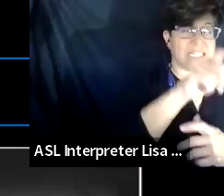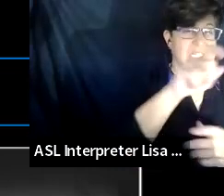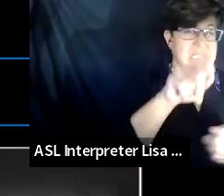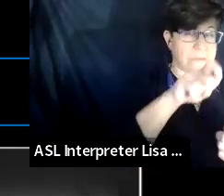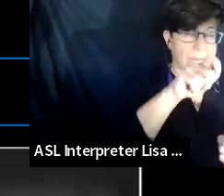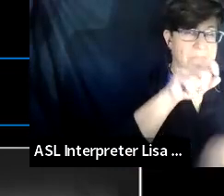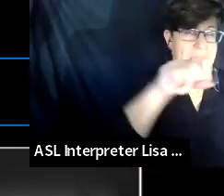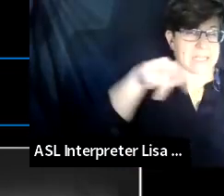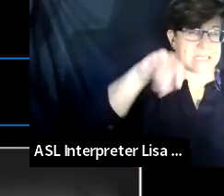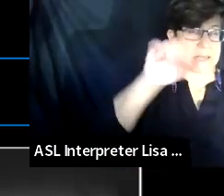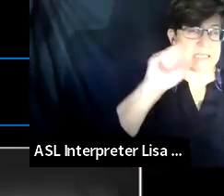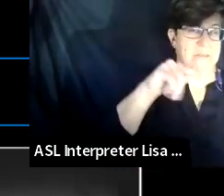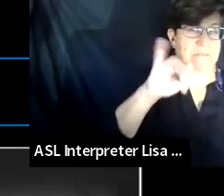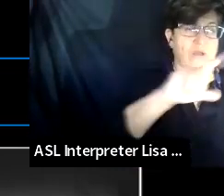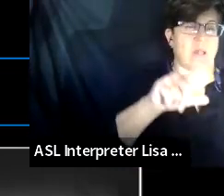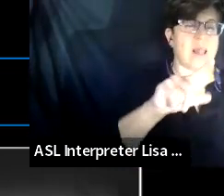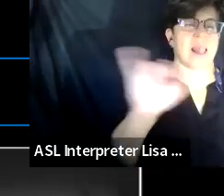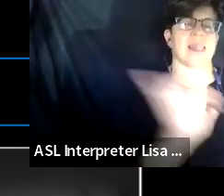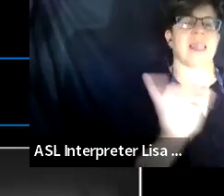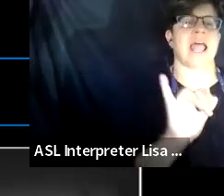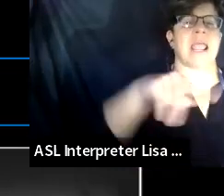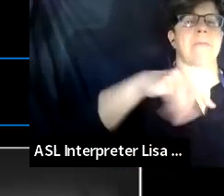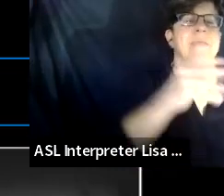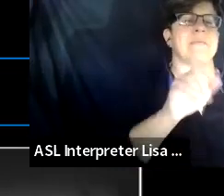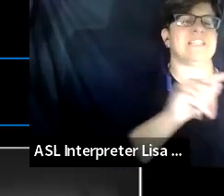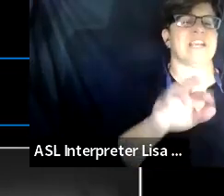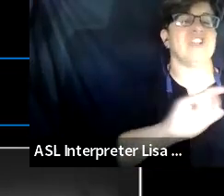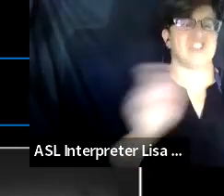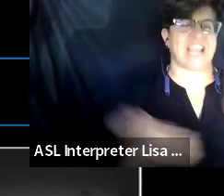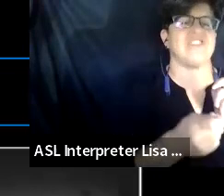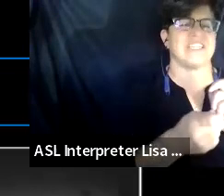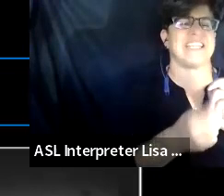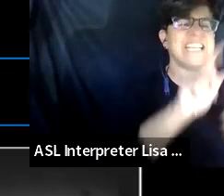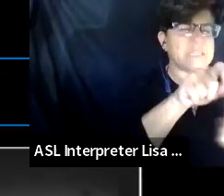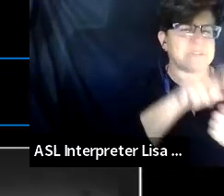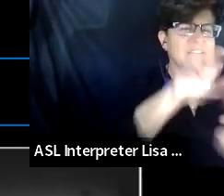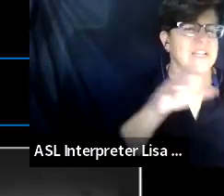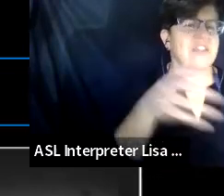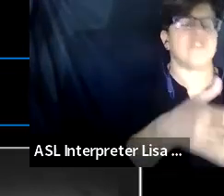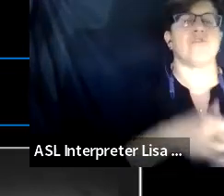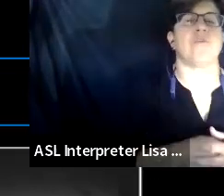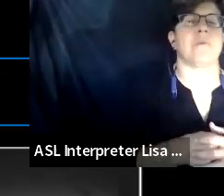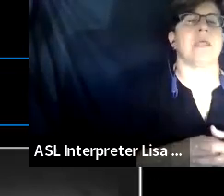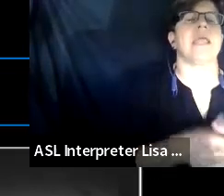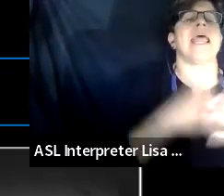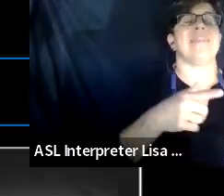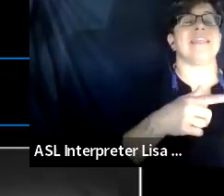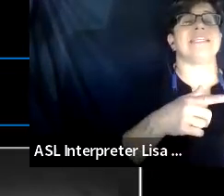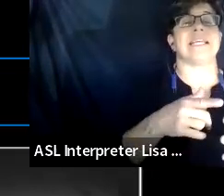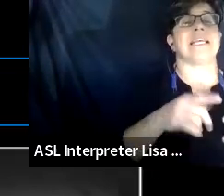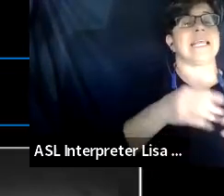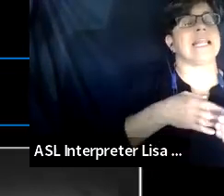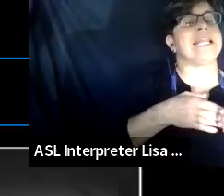relatively mild in most patients up to 40-50 years of age. And in many cases, this also leads to some delay in the diagnosis,